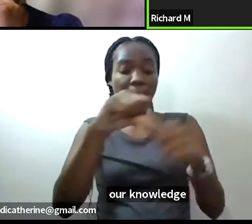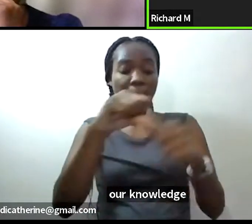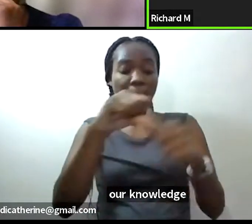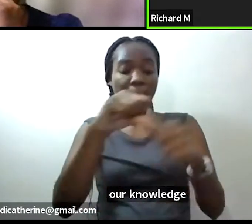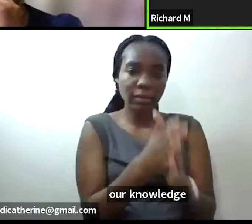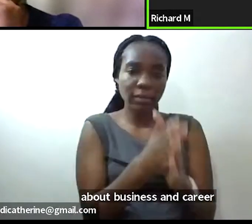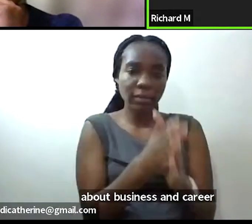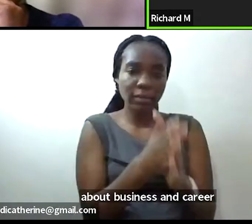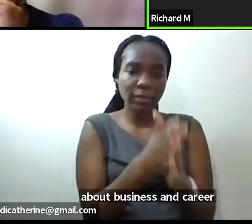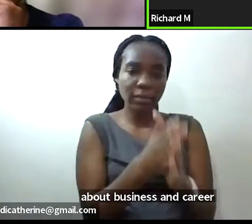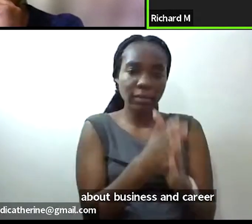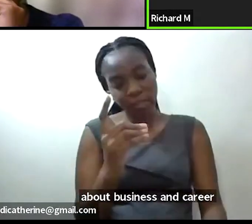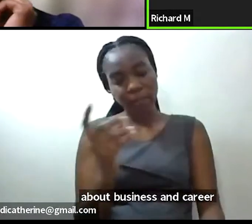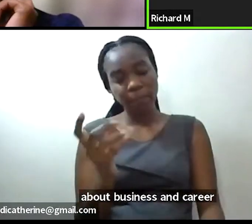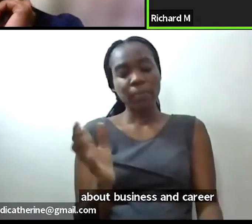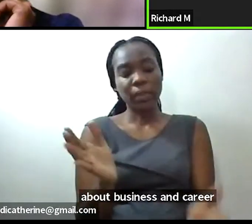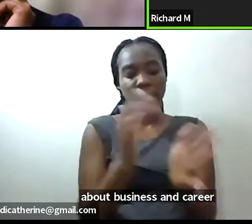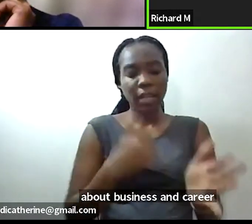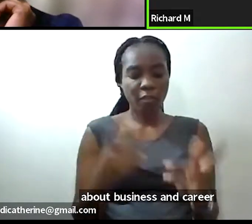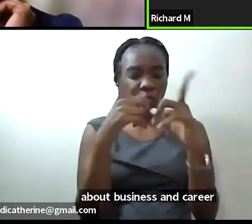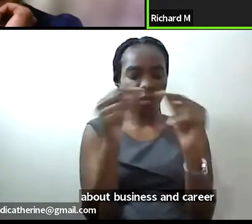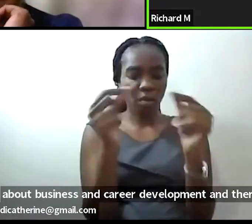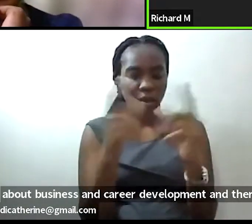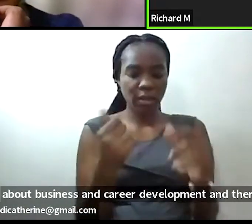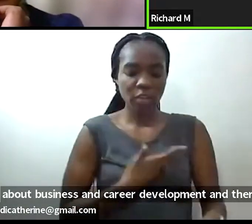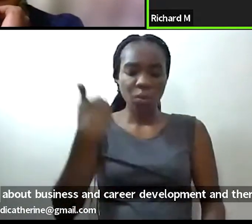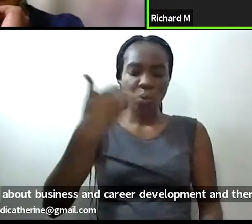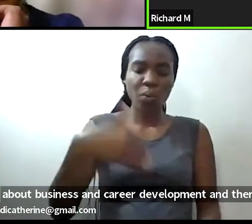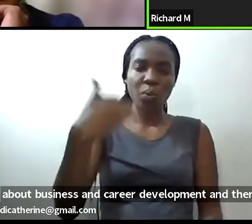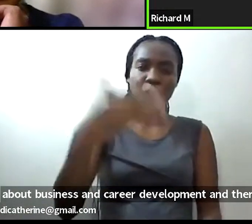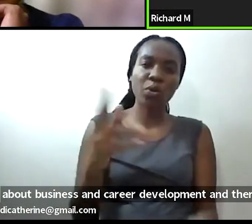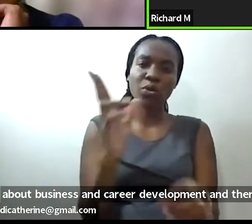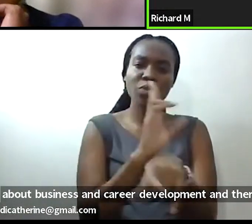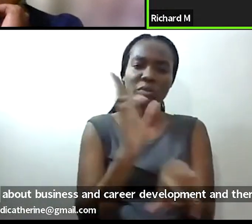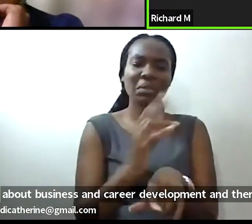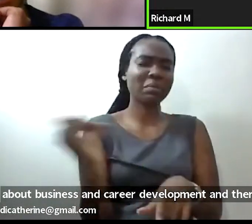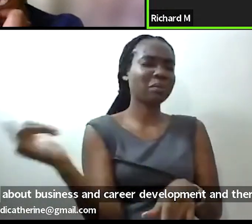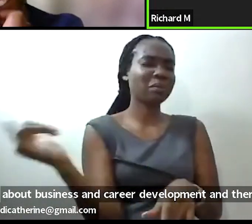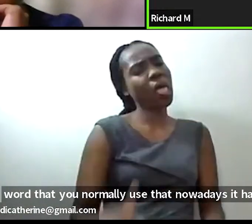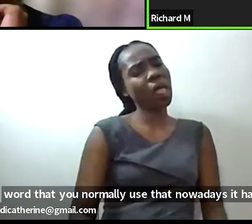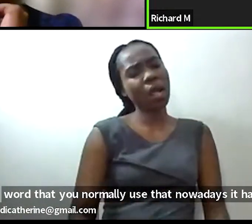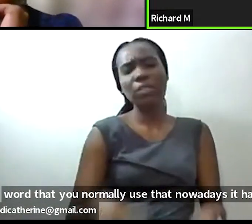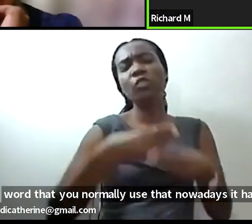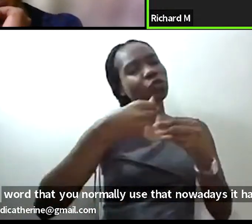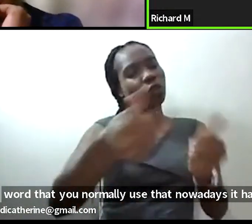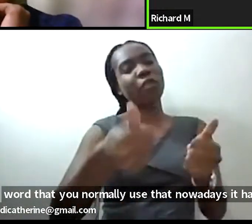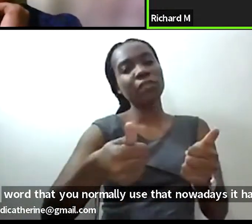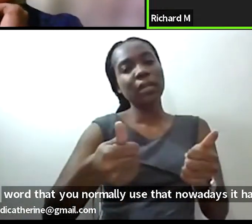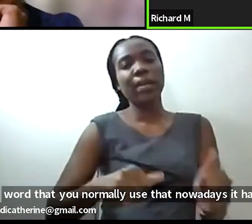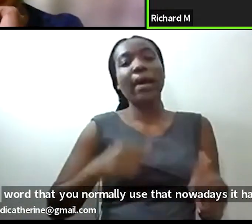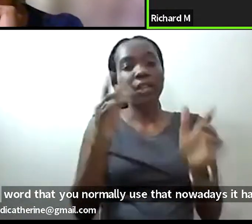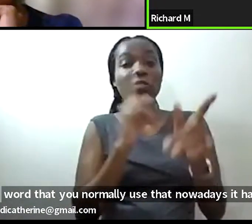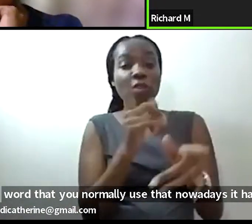development. And there is this word that you normally use that nowadays it has stuck with me: demystifying certain